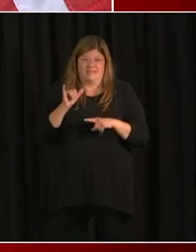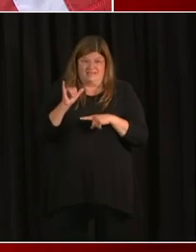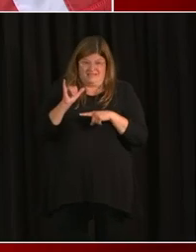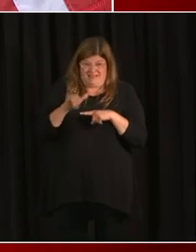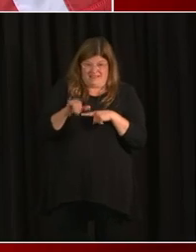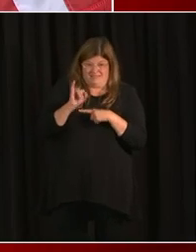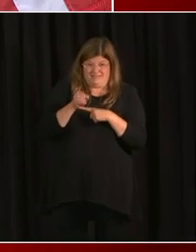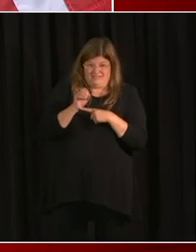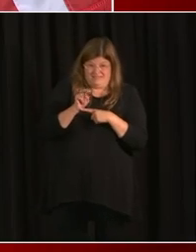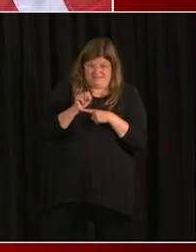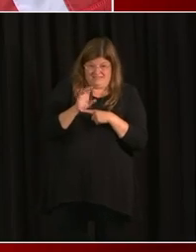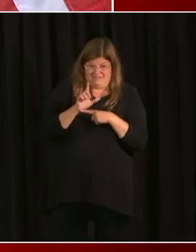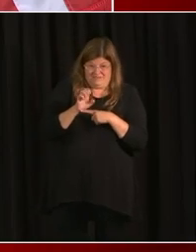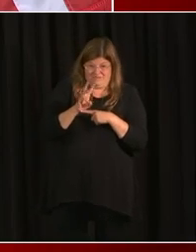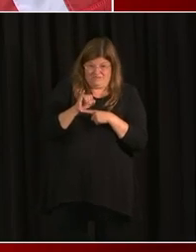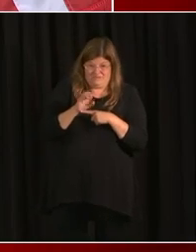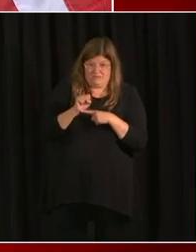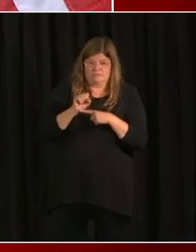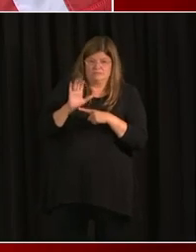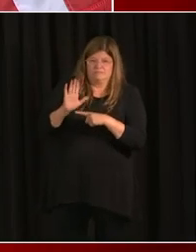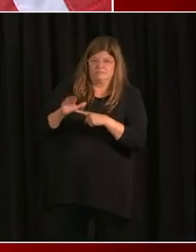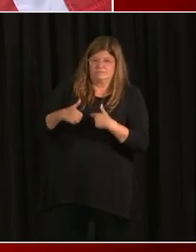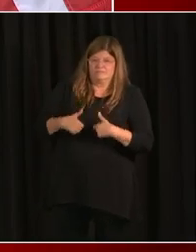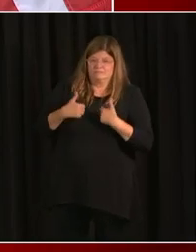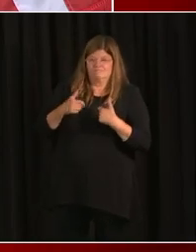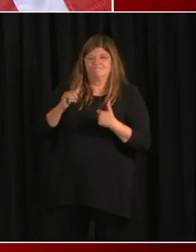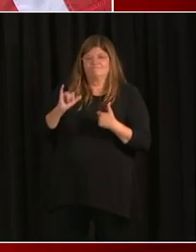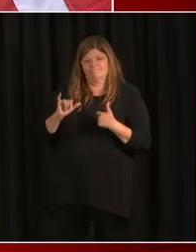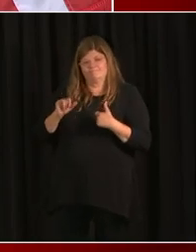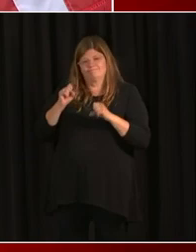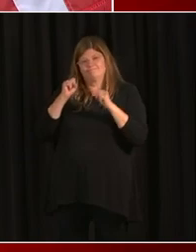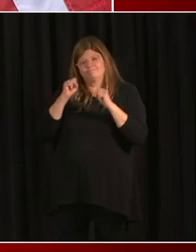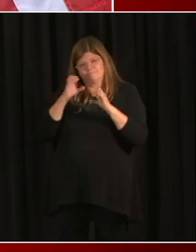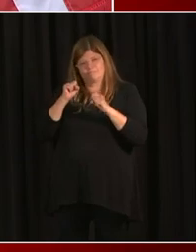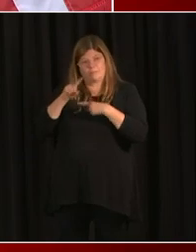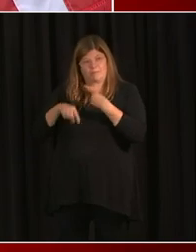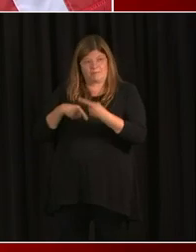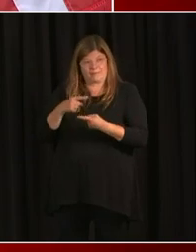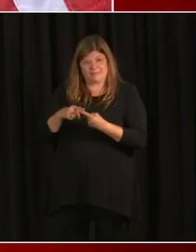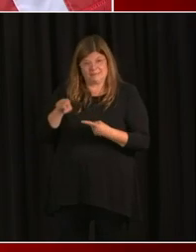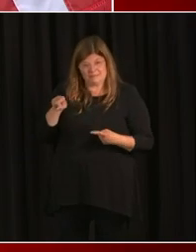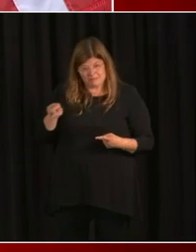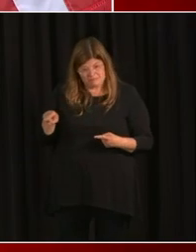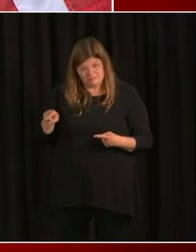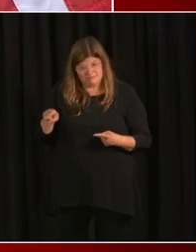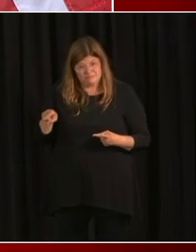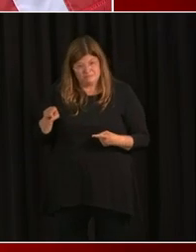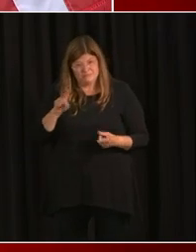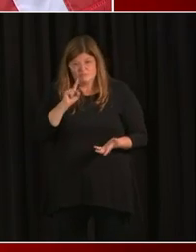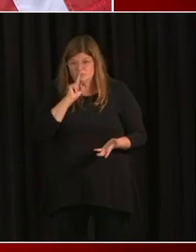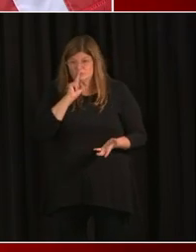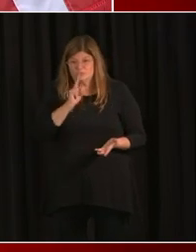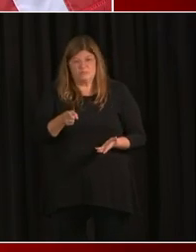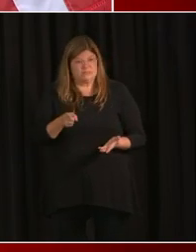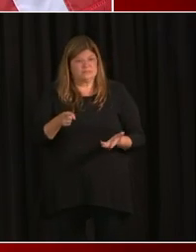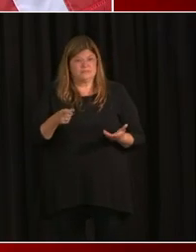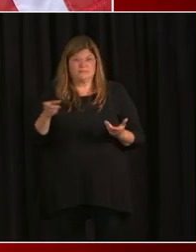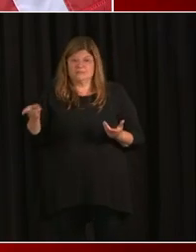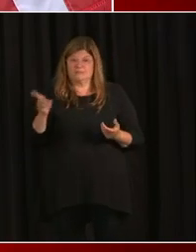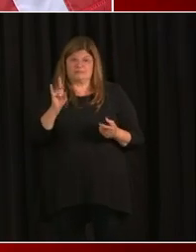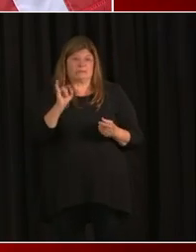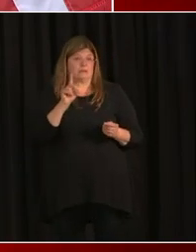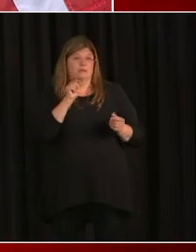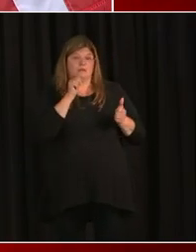Lewis. And I think what was also so remarkable about him is that he did not let